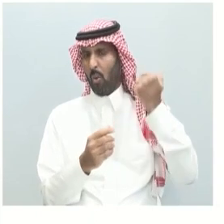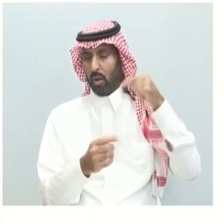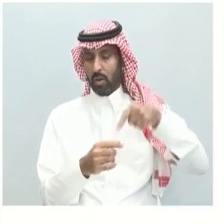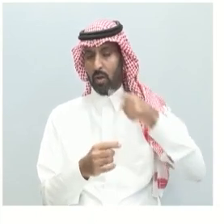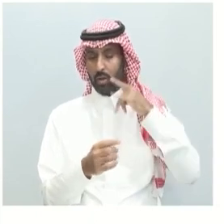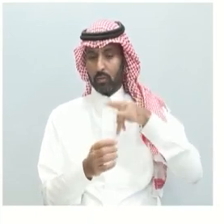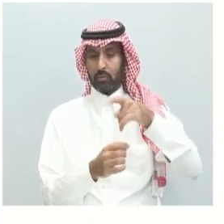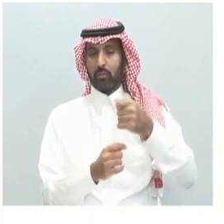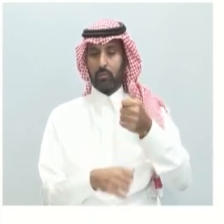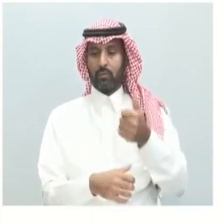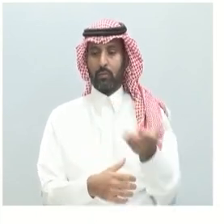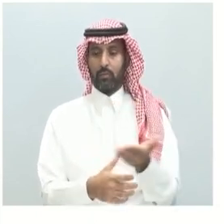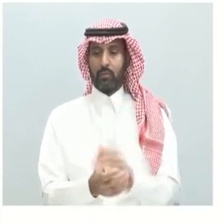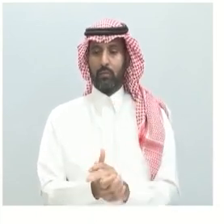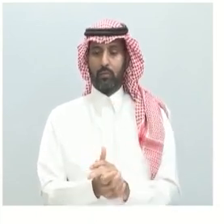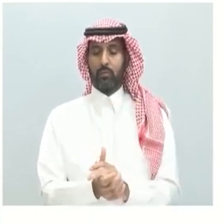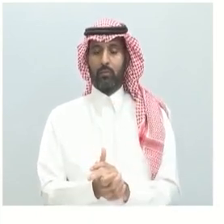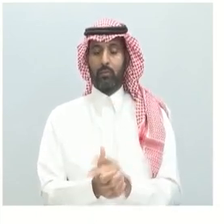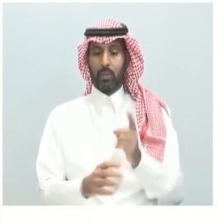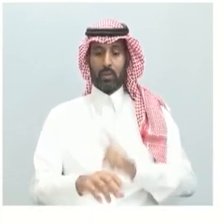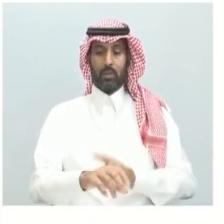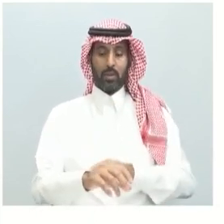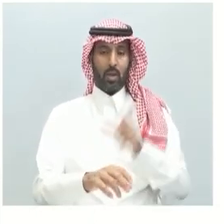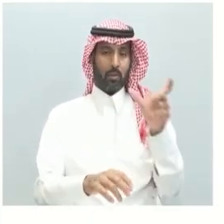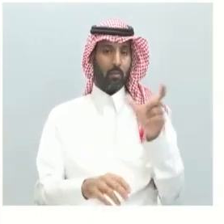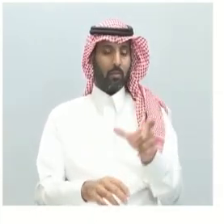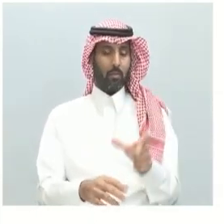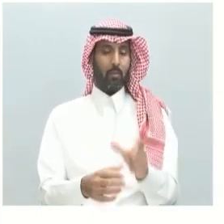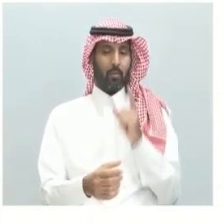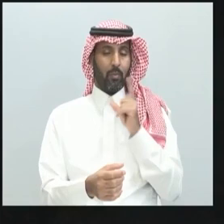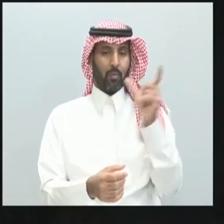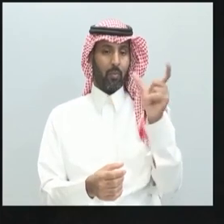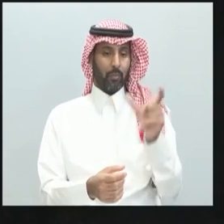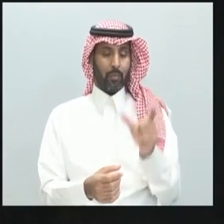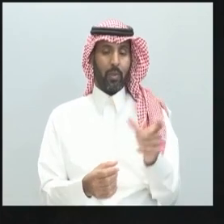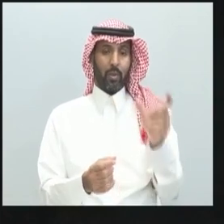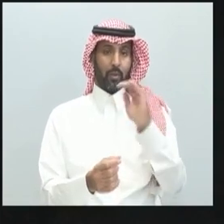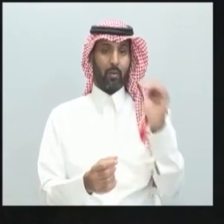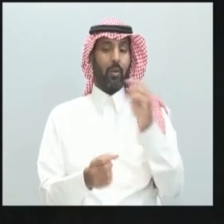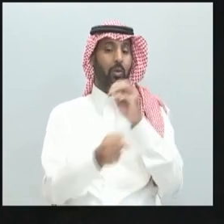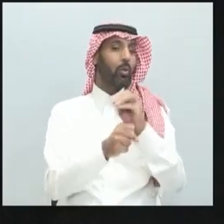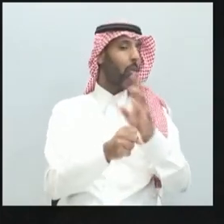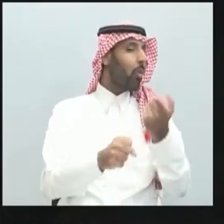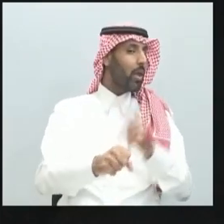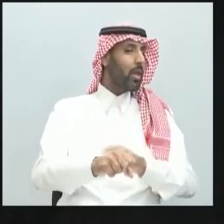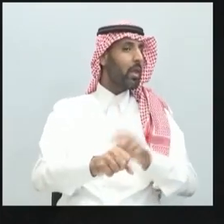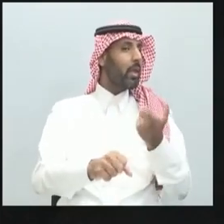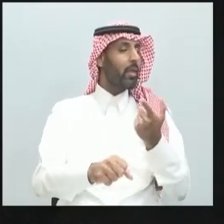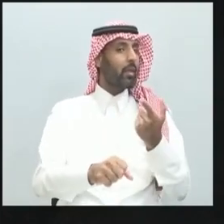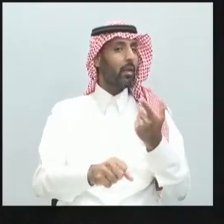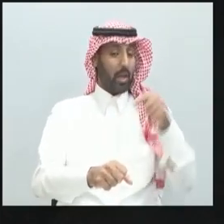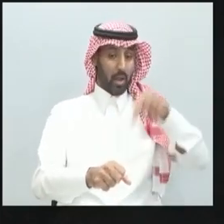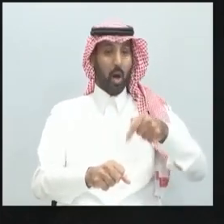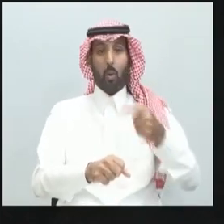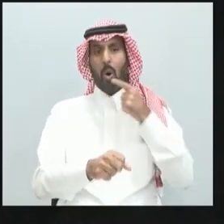it was in the past. So you can see here, time expressions are words in the sentence that tells you when is this